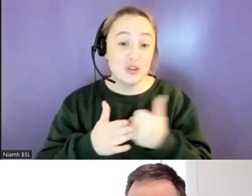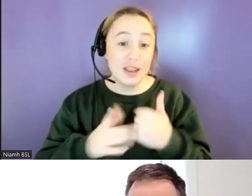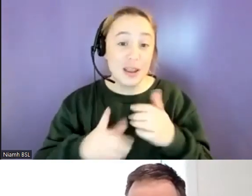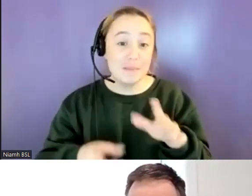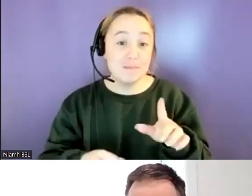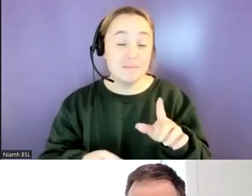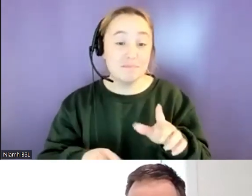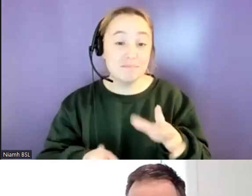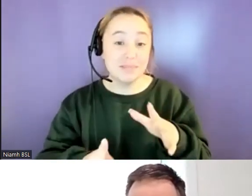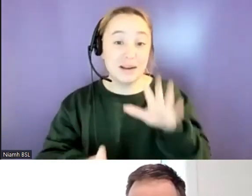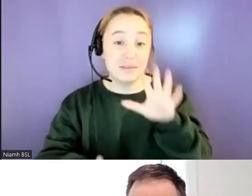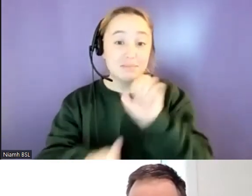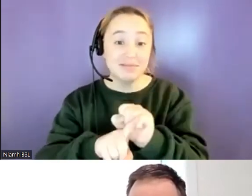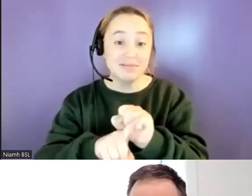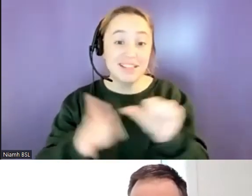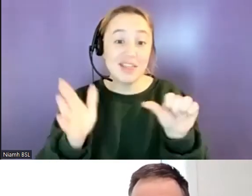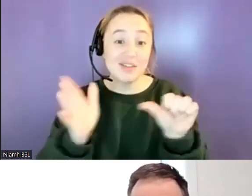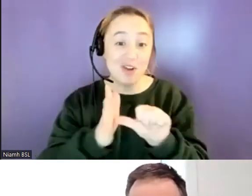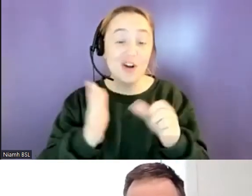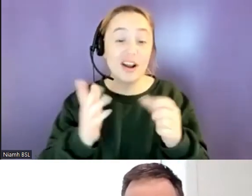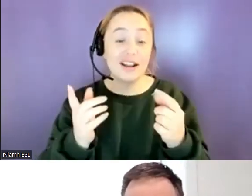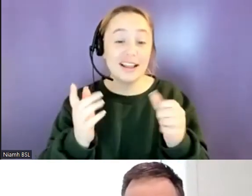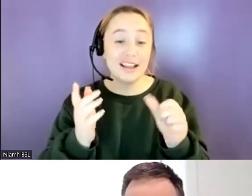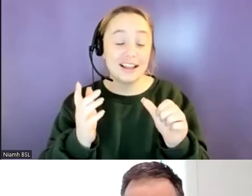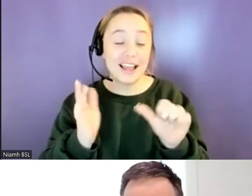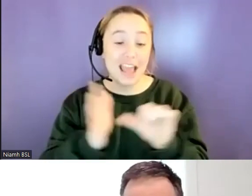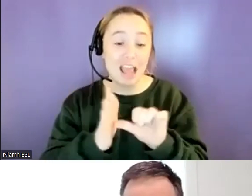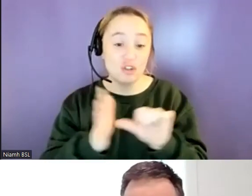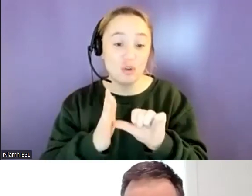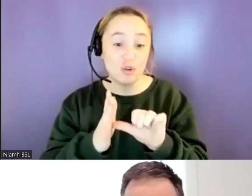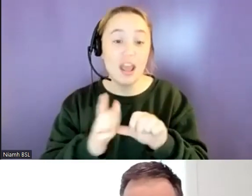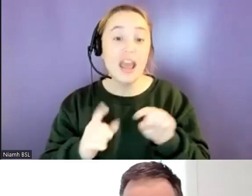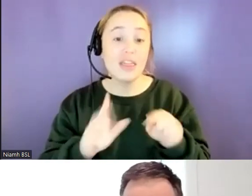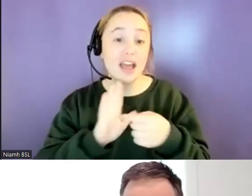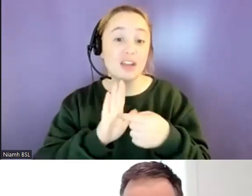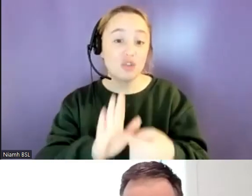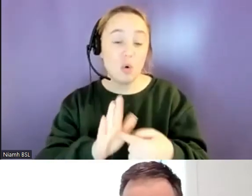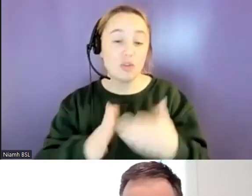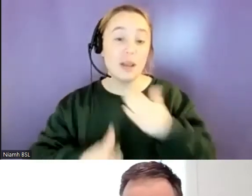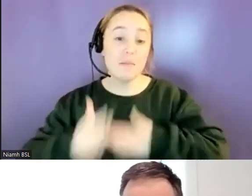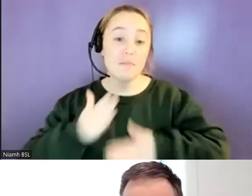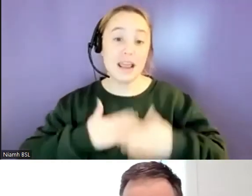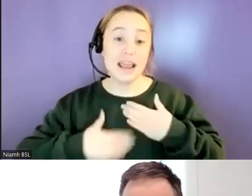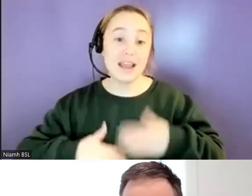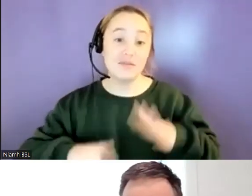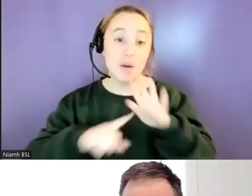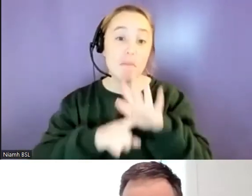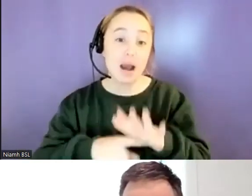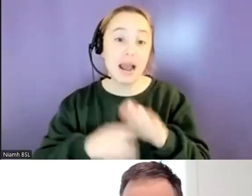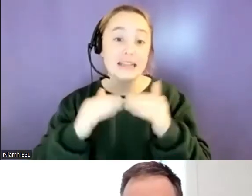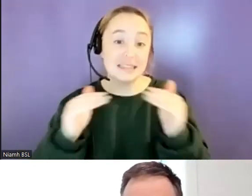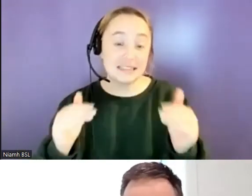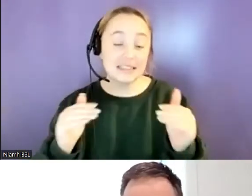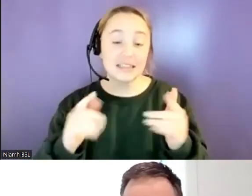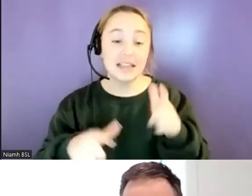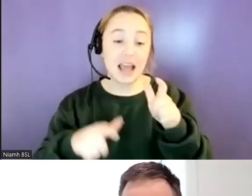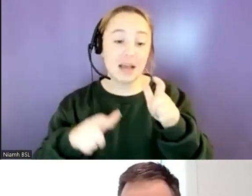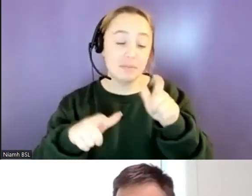of misjudged it, and it really highlights that behavioural bias and attitudes that people